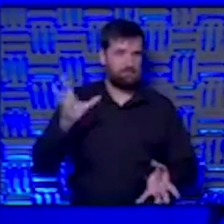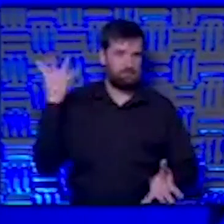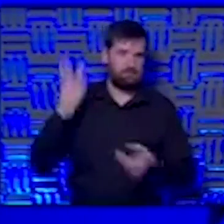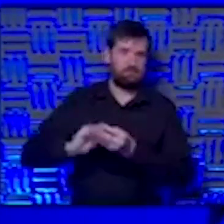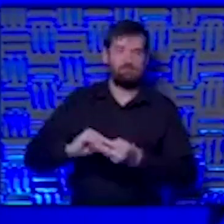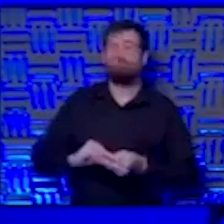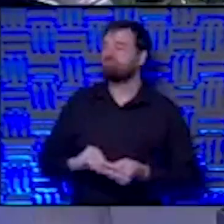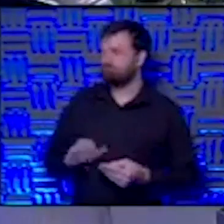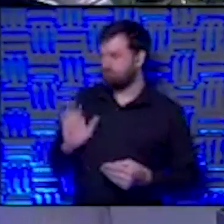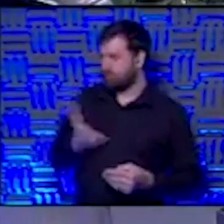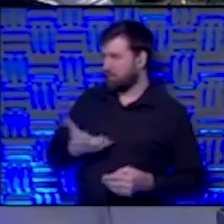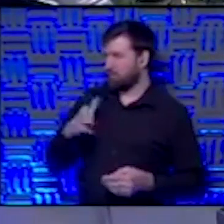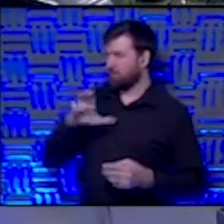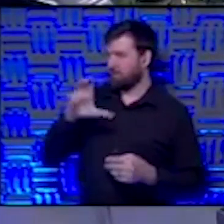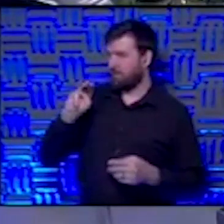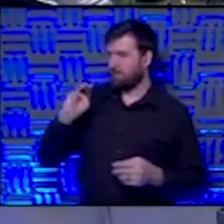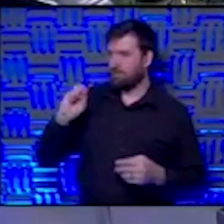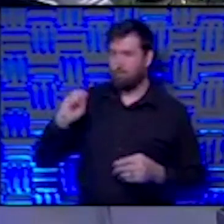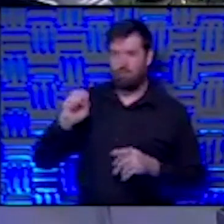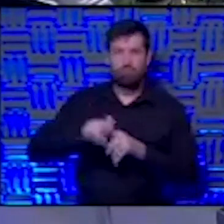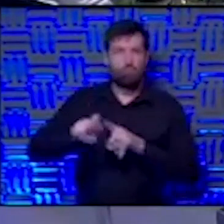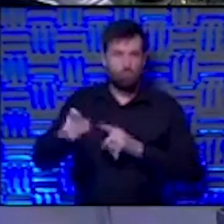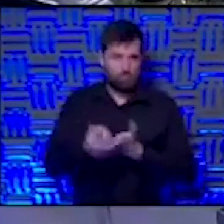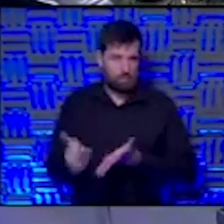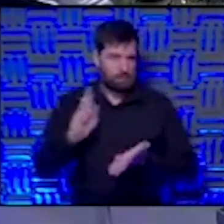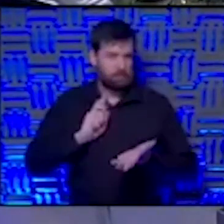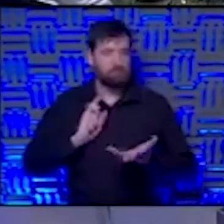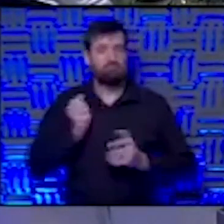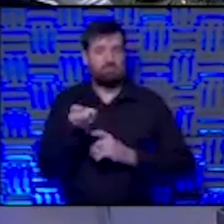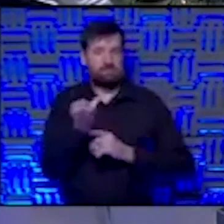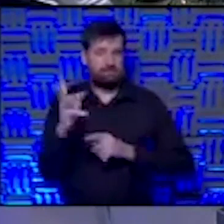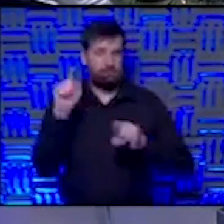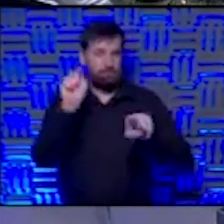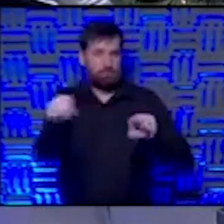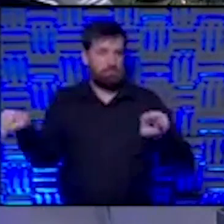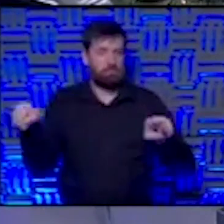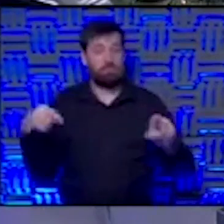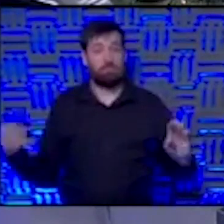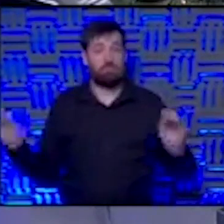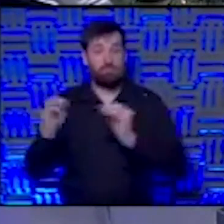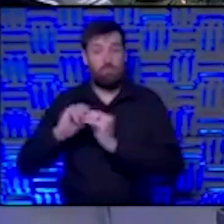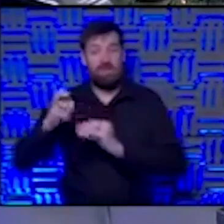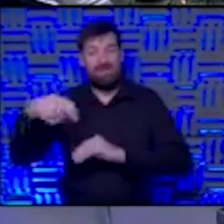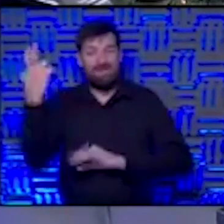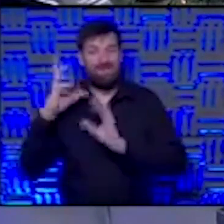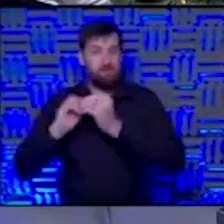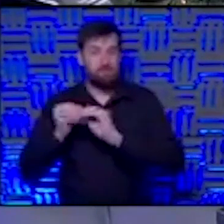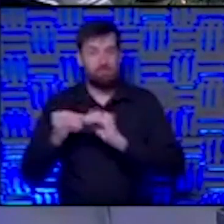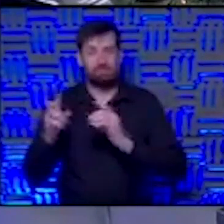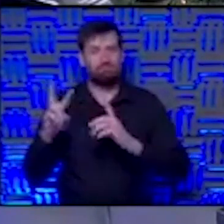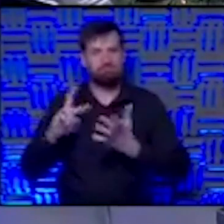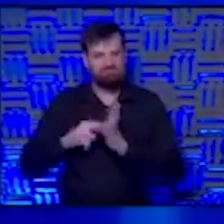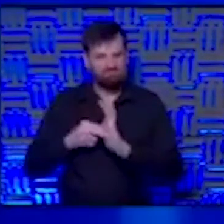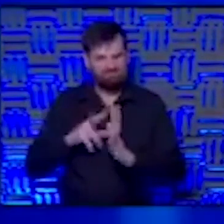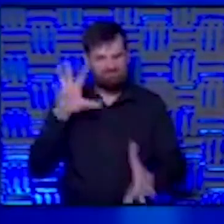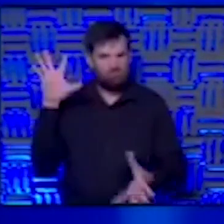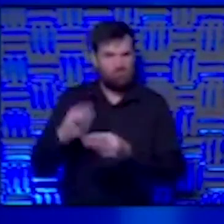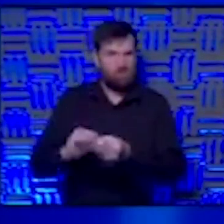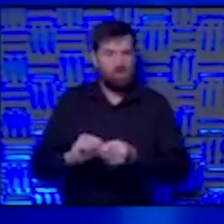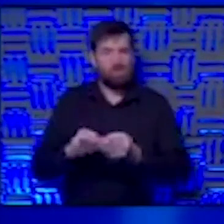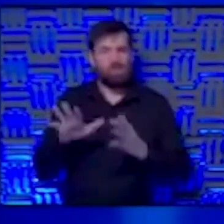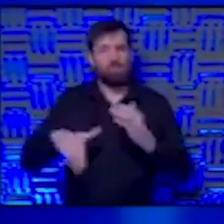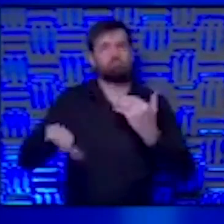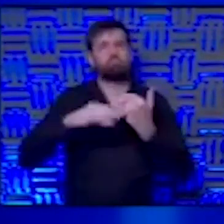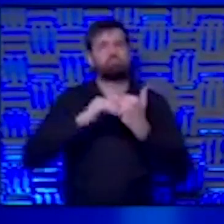time. We were. And our CMO call last week, you know, several places had numbers that were higher. So it wasn't like the overall area felt pretty